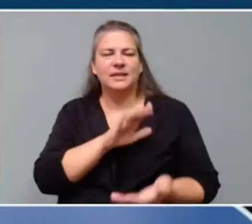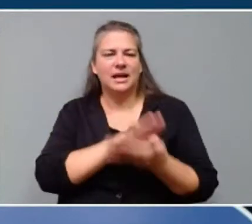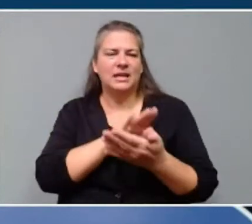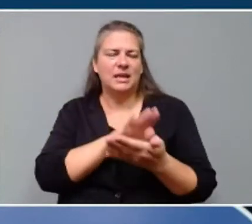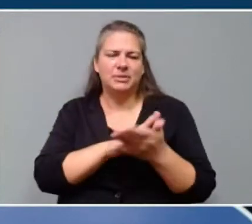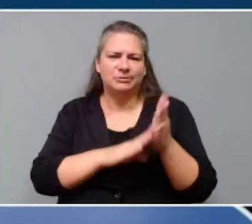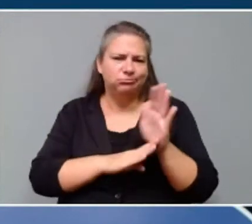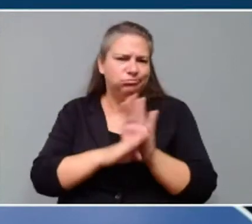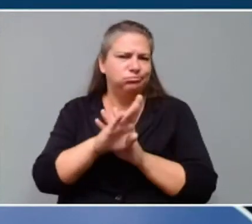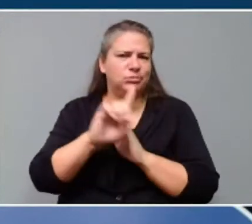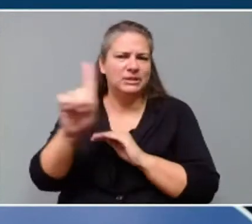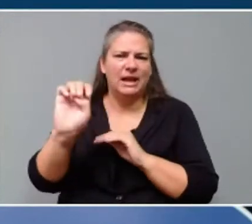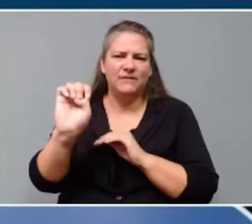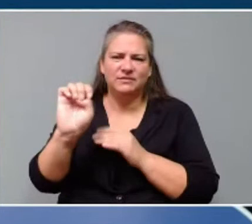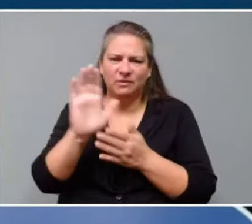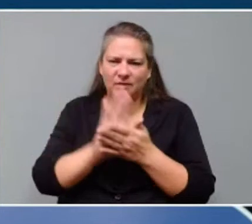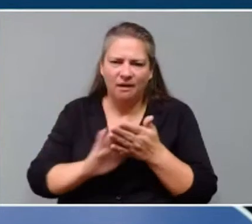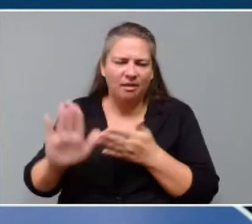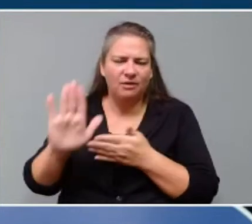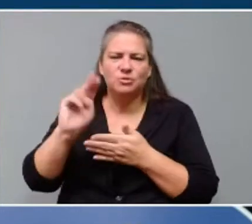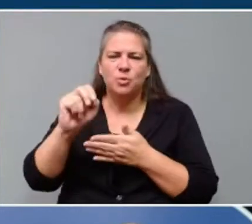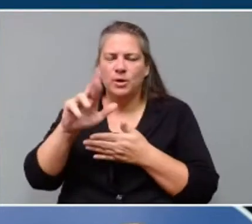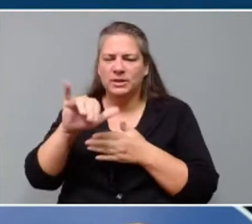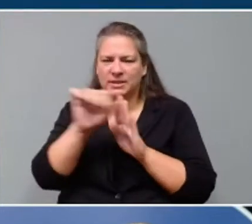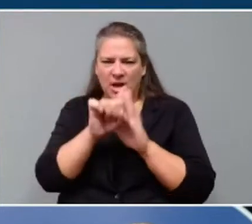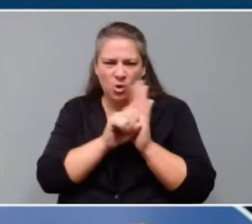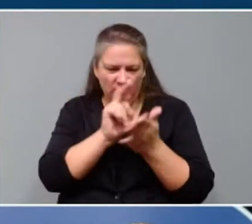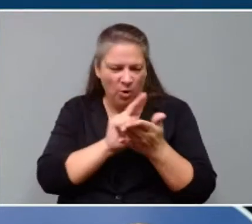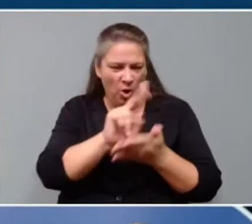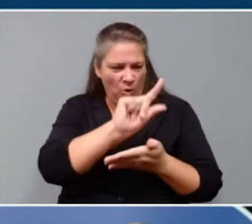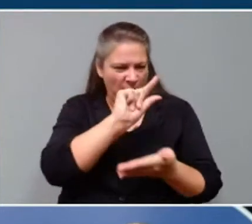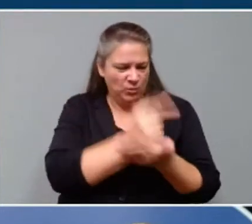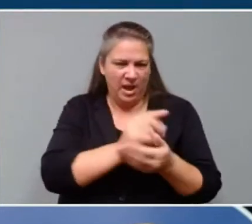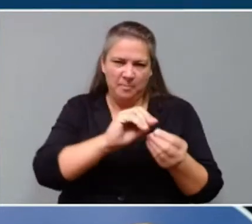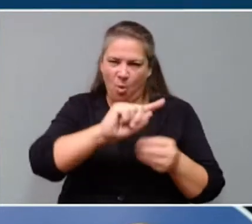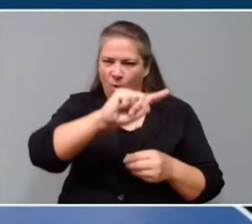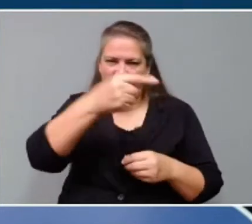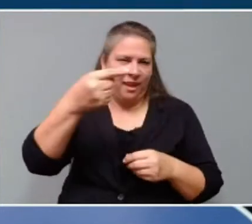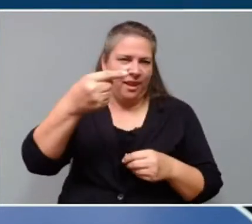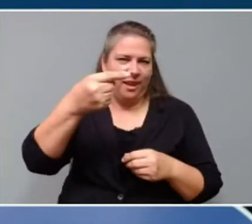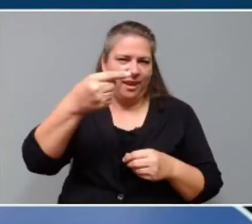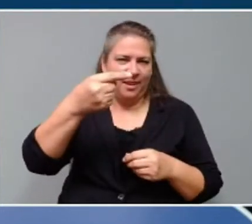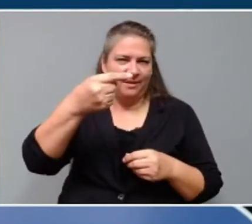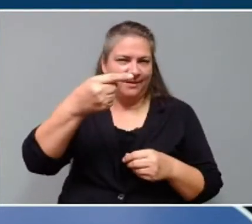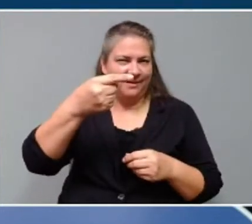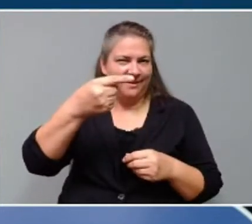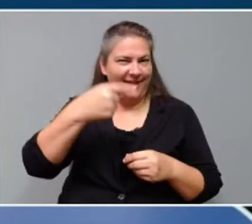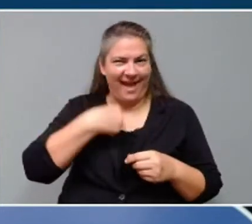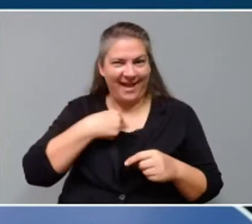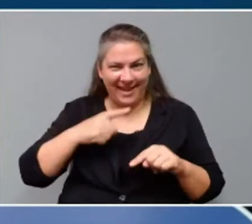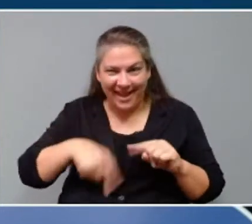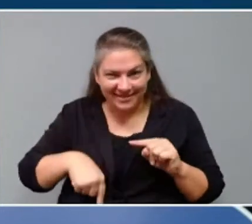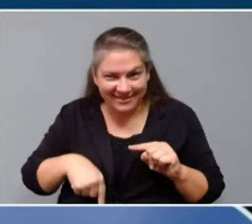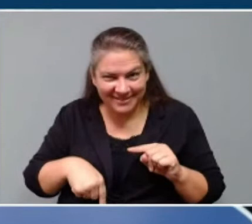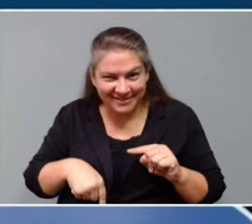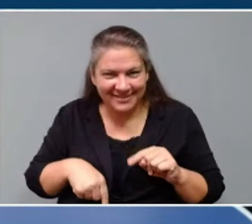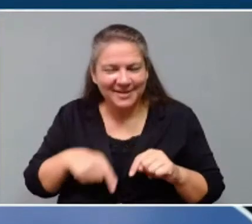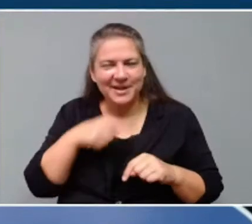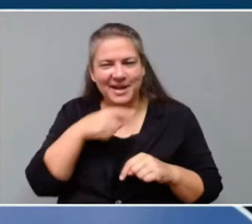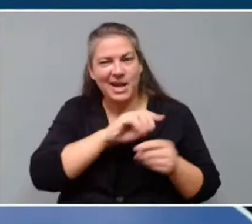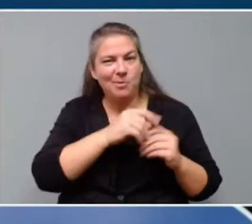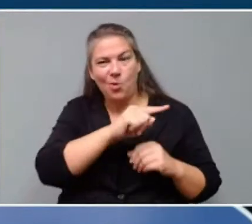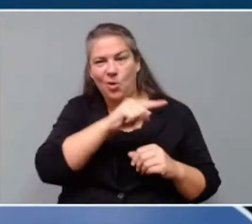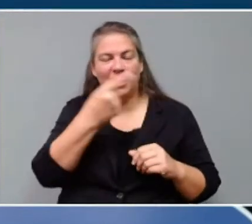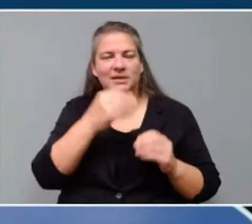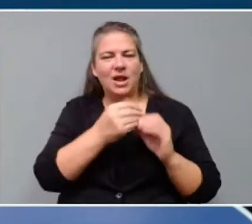Evansville College and Murray State University before graduating #1. That's something I certainly wasn't able to do in his class in law school